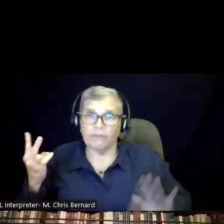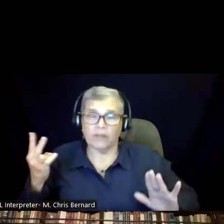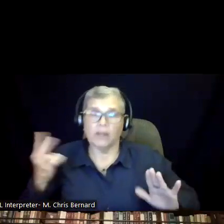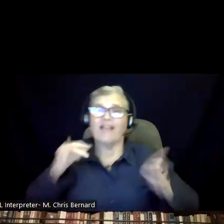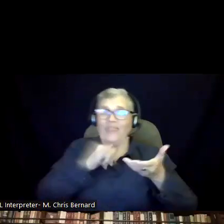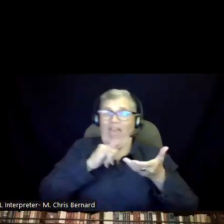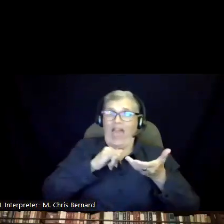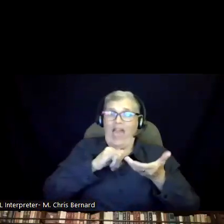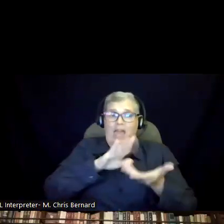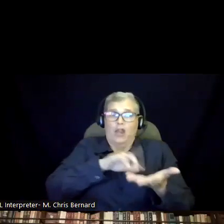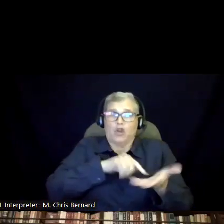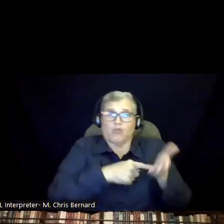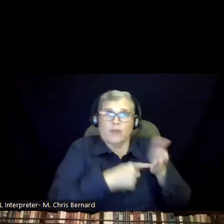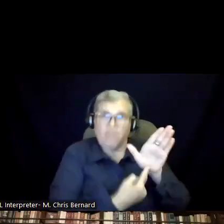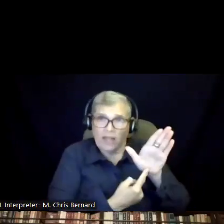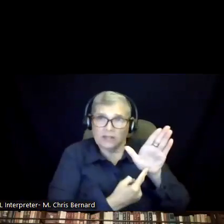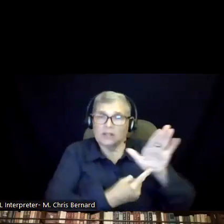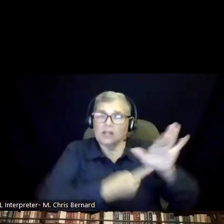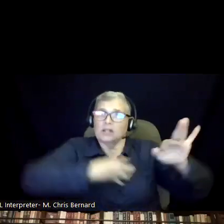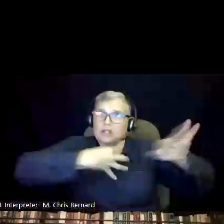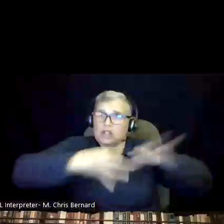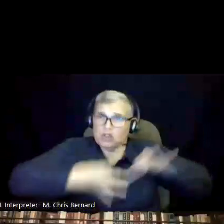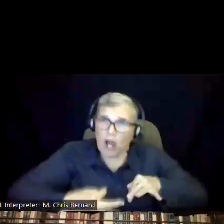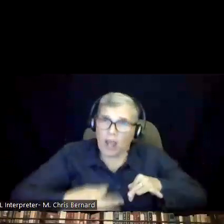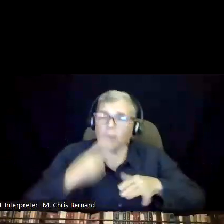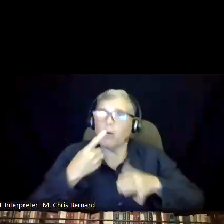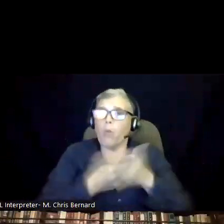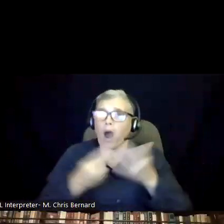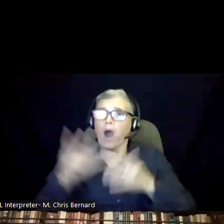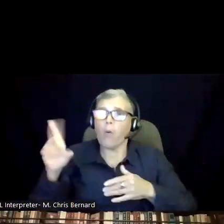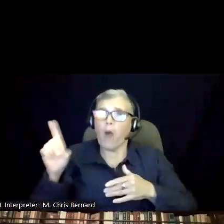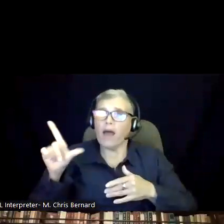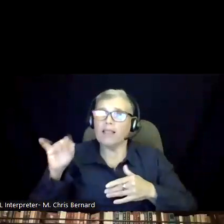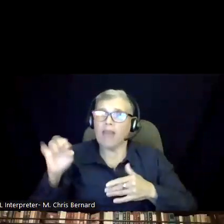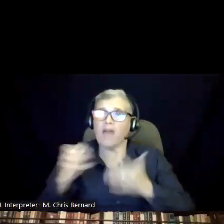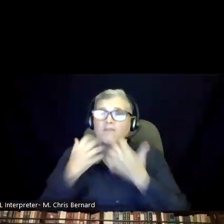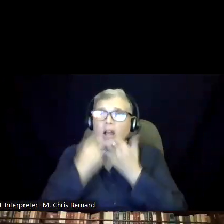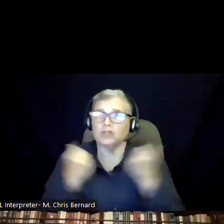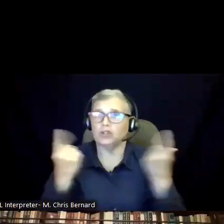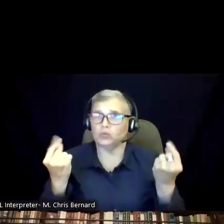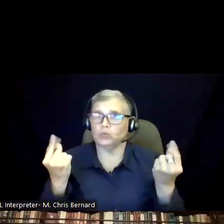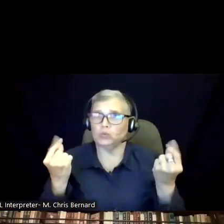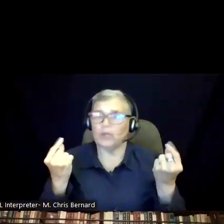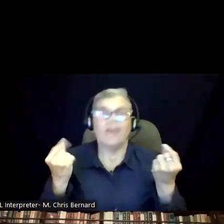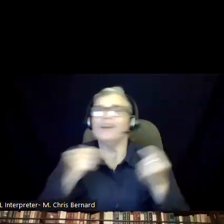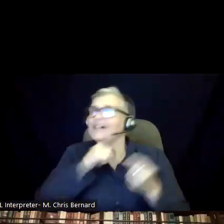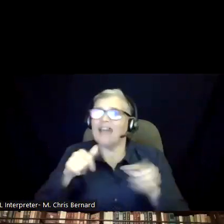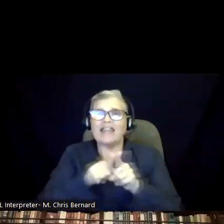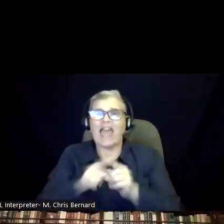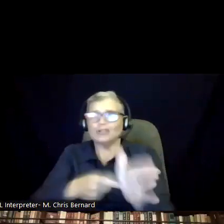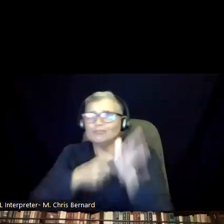or descriptive of our field of wildlife conservation. It's not as prescriptive as some of those